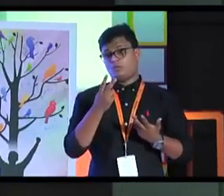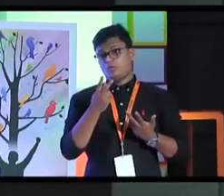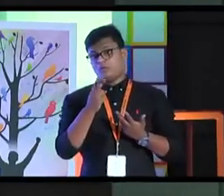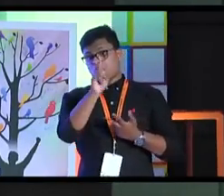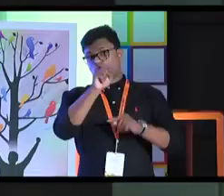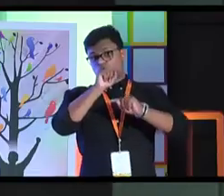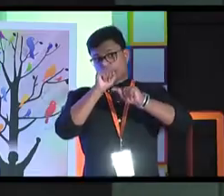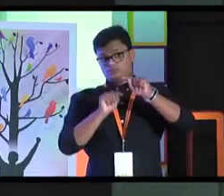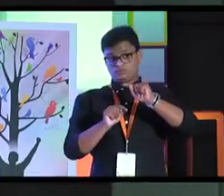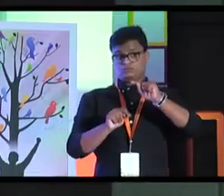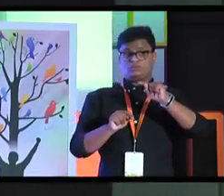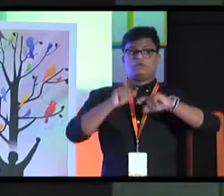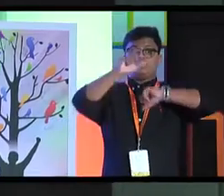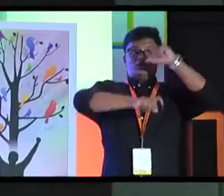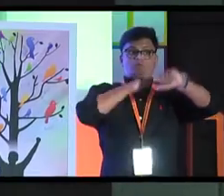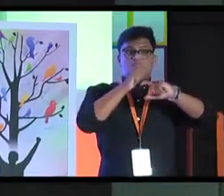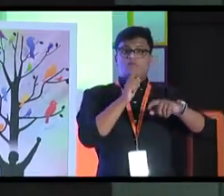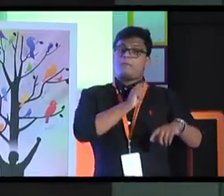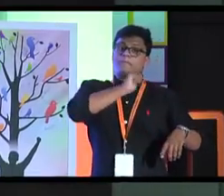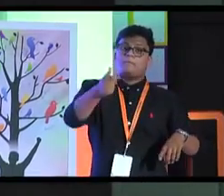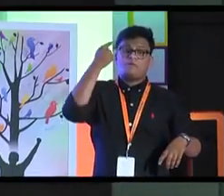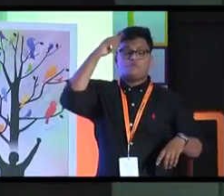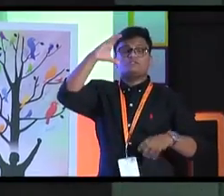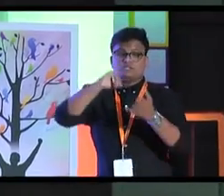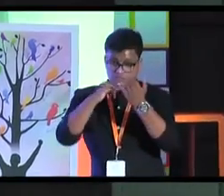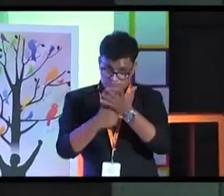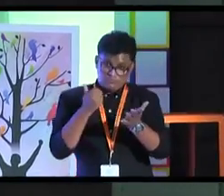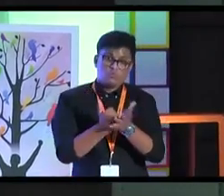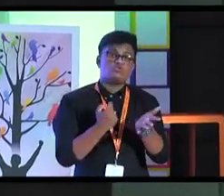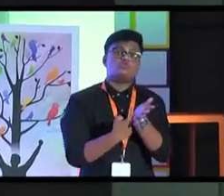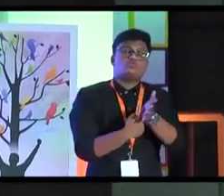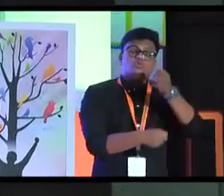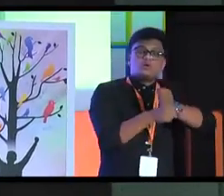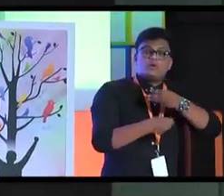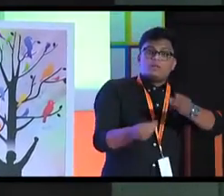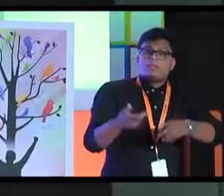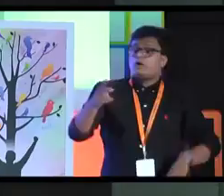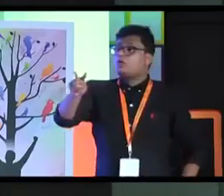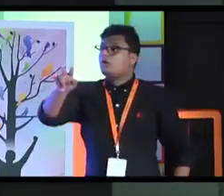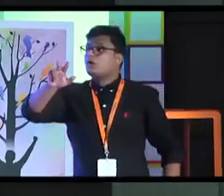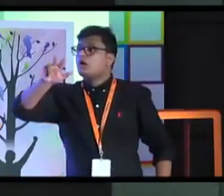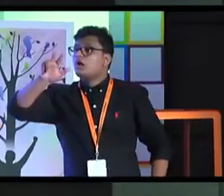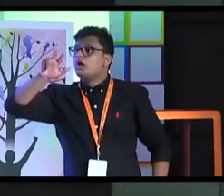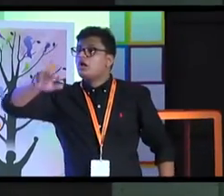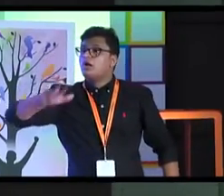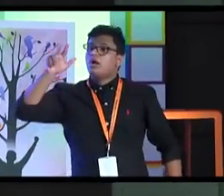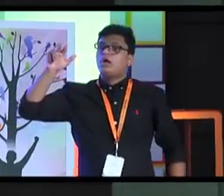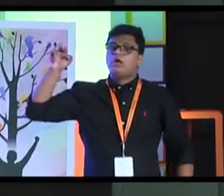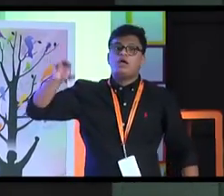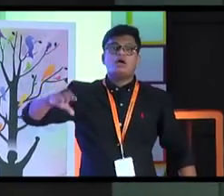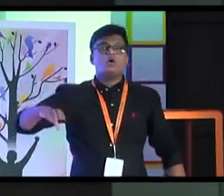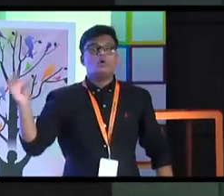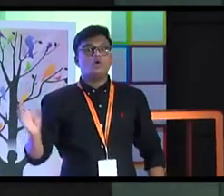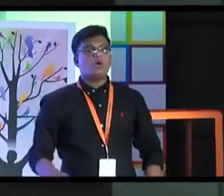is supposed to be spent on corporate social responsibility. And that kit is 28,000 crore, which is roughly around $3 billion,